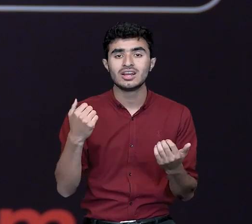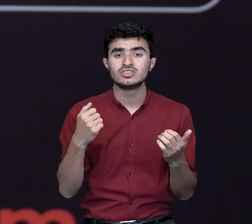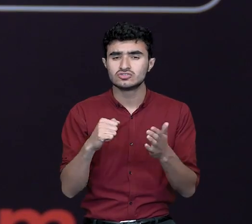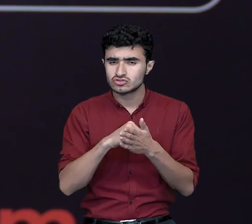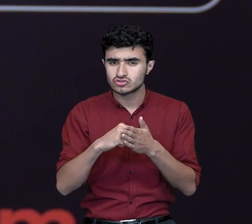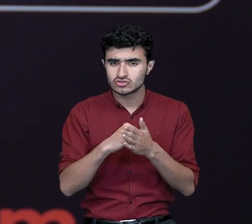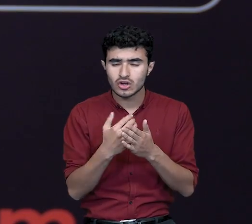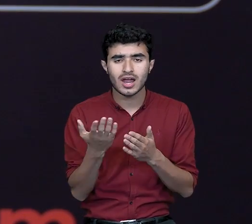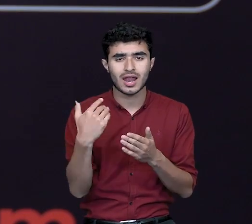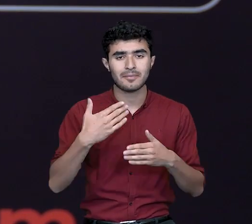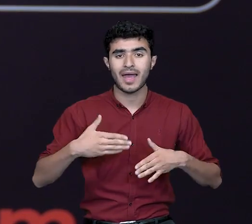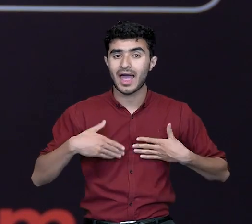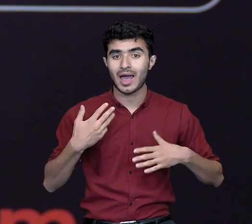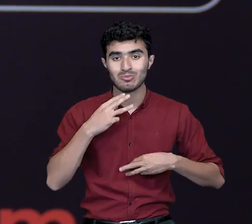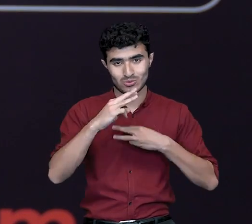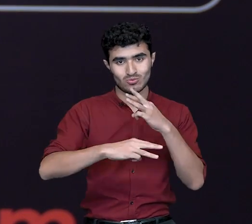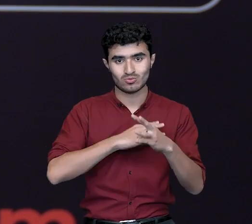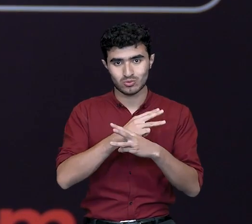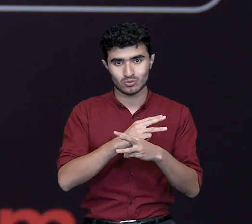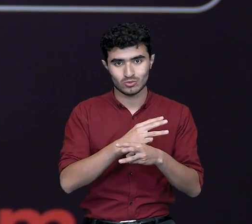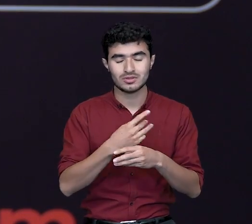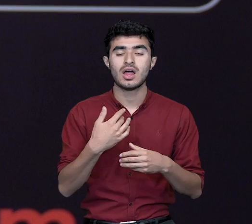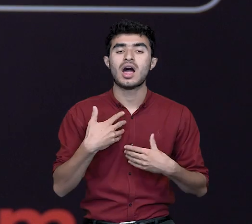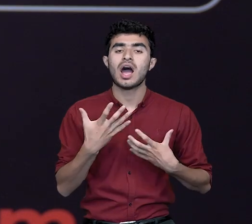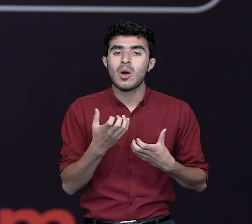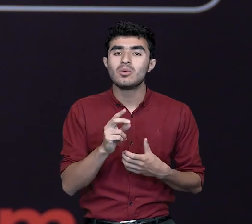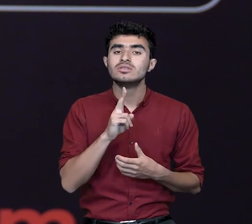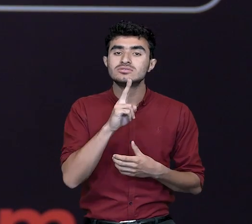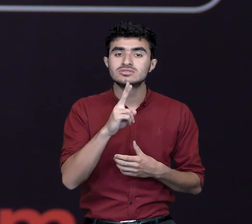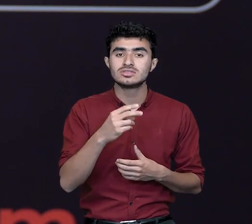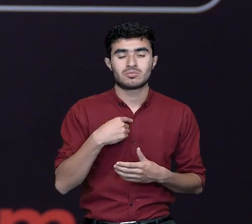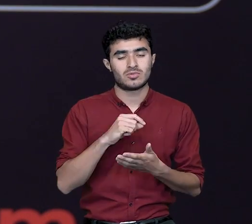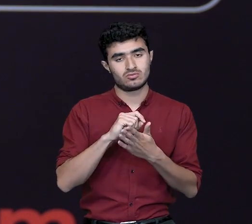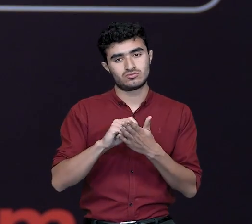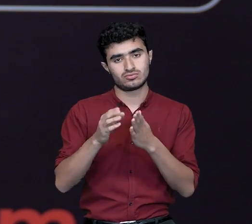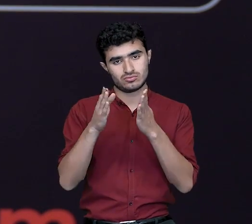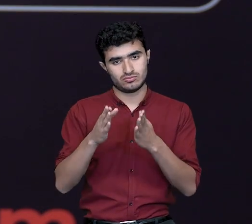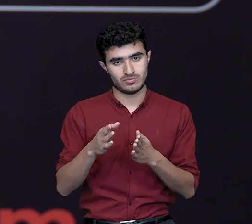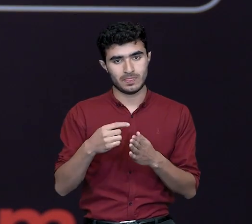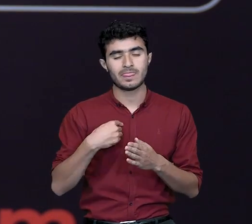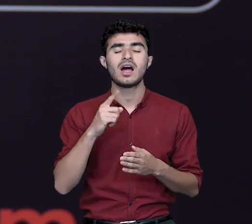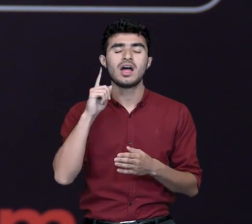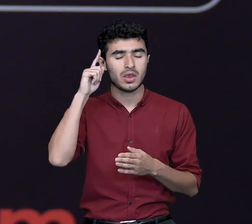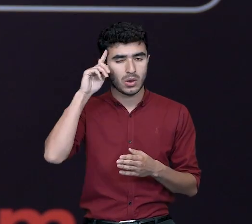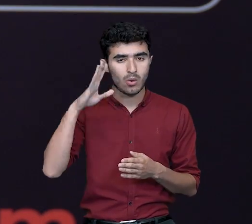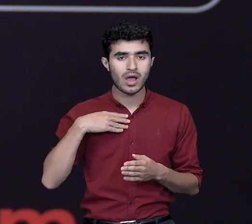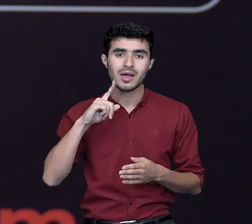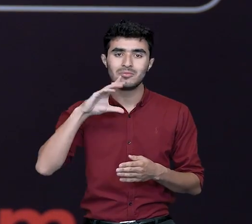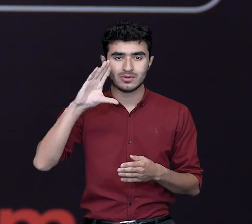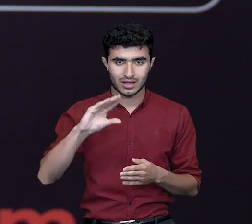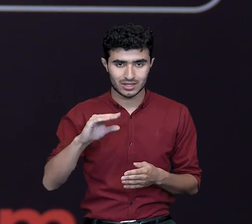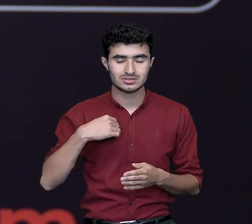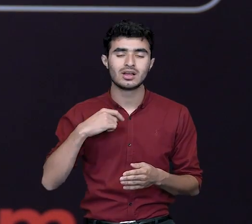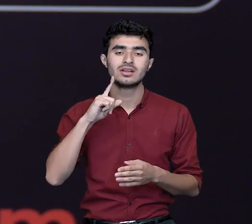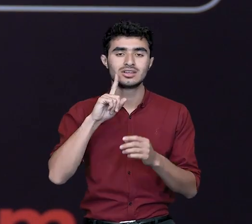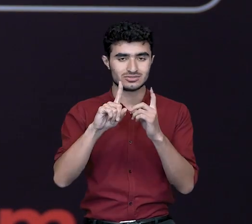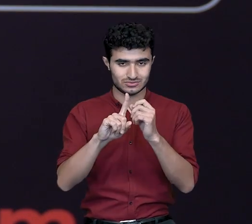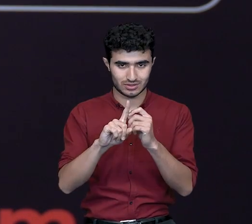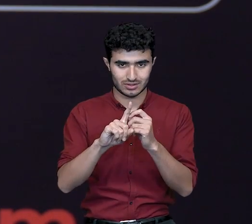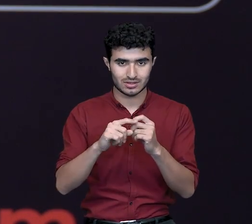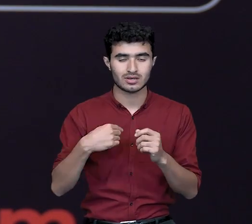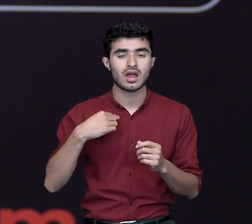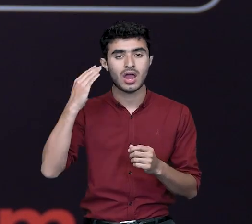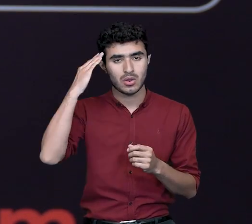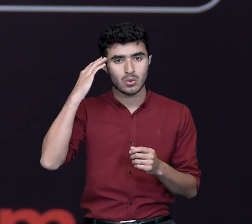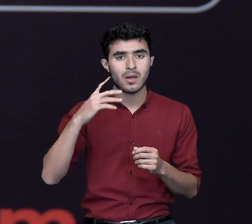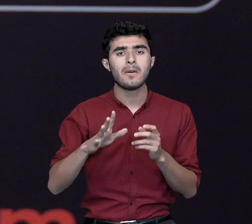fuse? Let's try to live in a happy world. All I want to say is take my word. I know I am young, I know I am